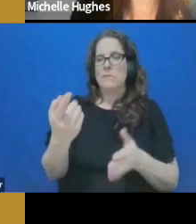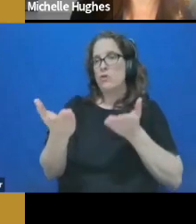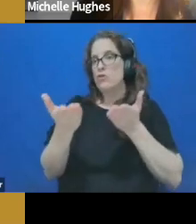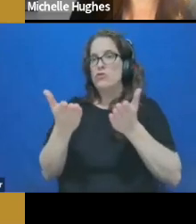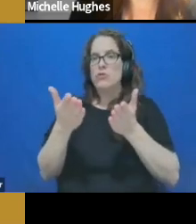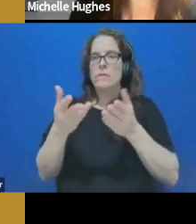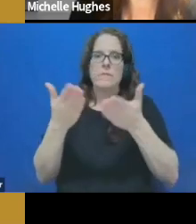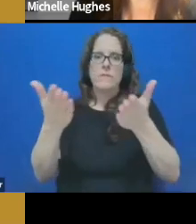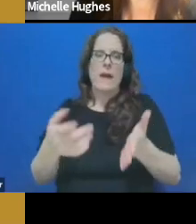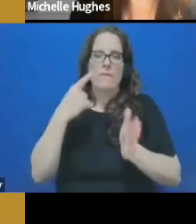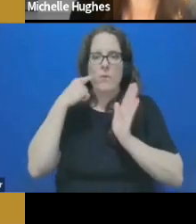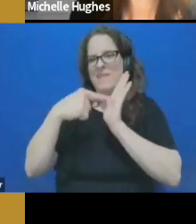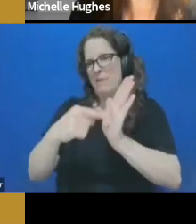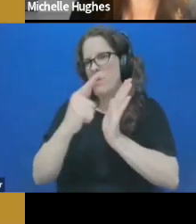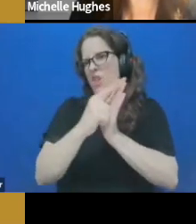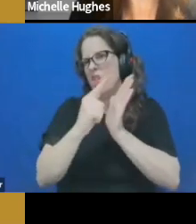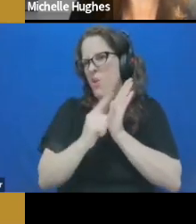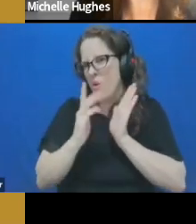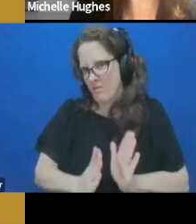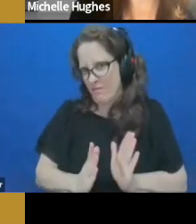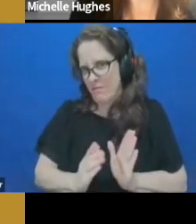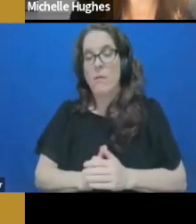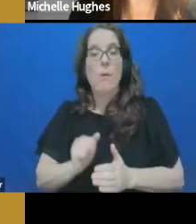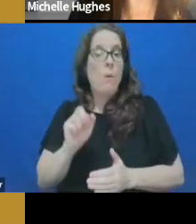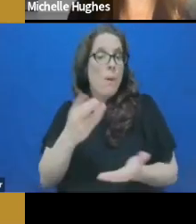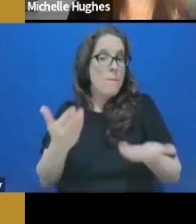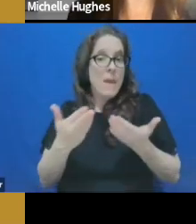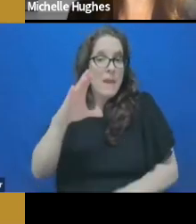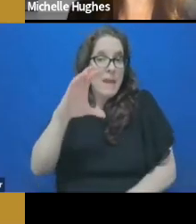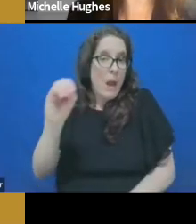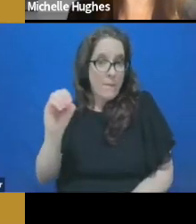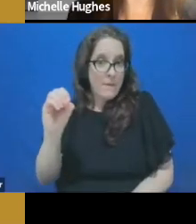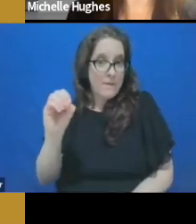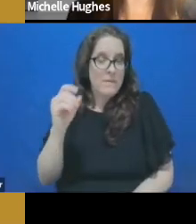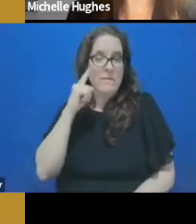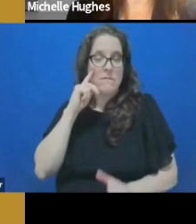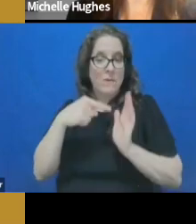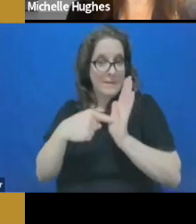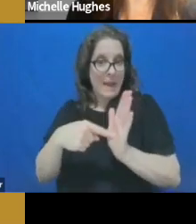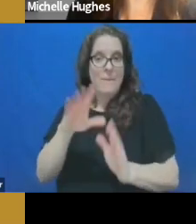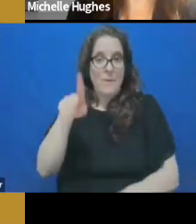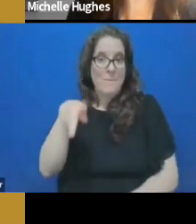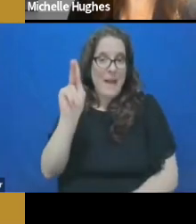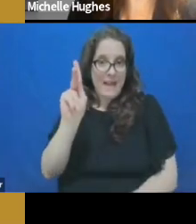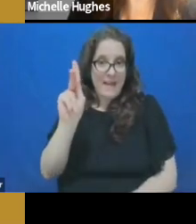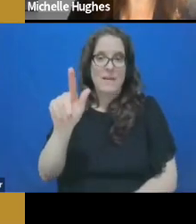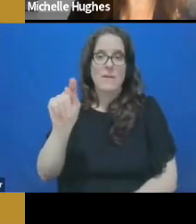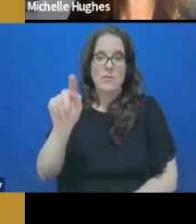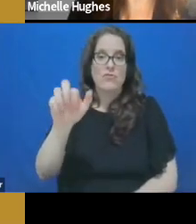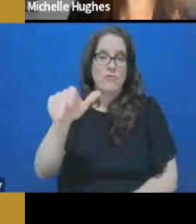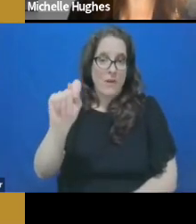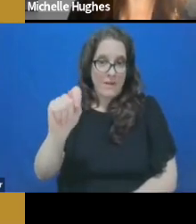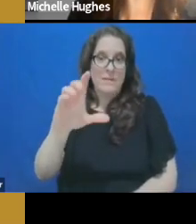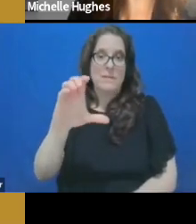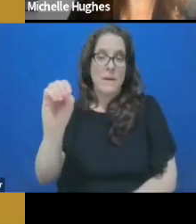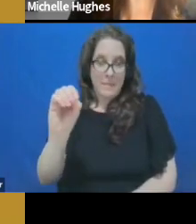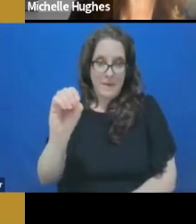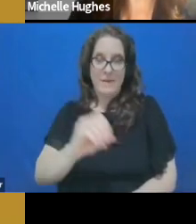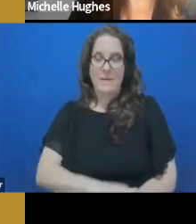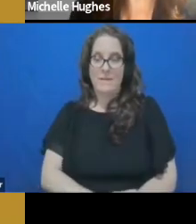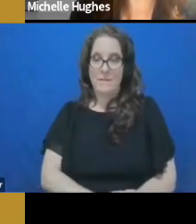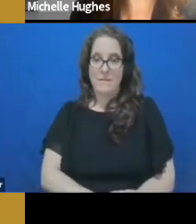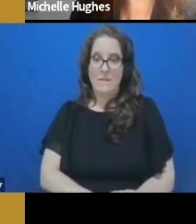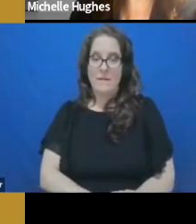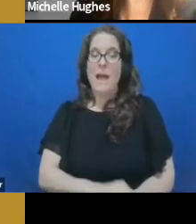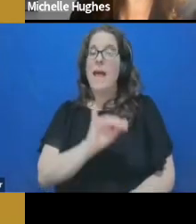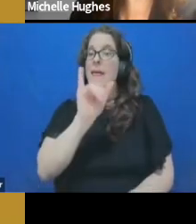lawyer, or it may be a corporation, such as a bank trust company. The trust document will also usually